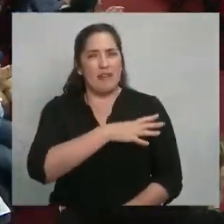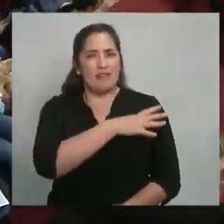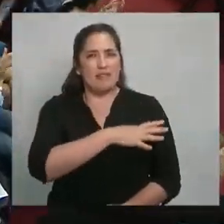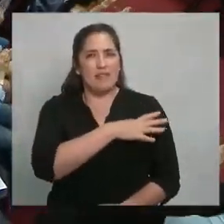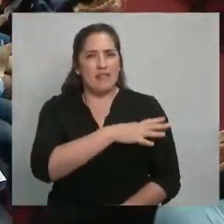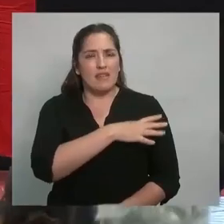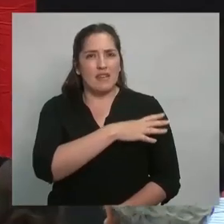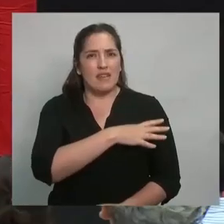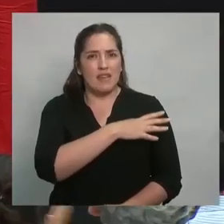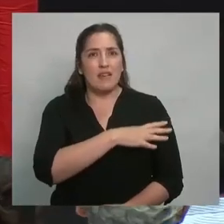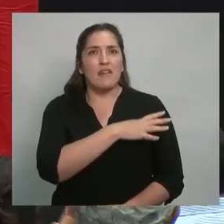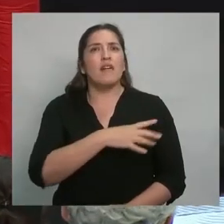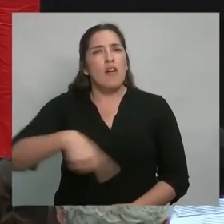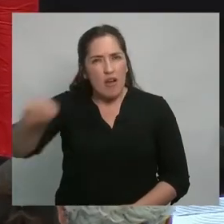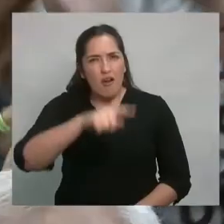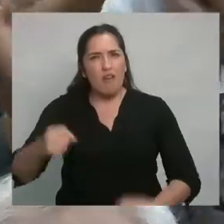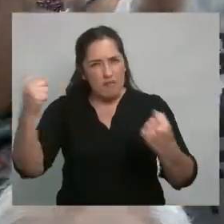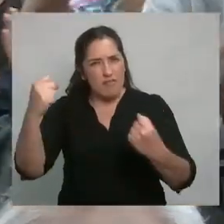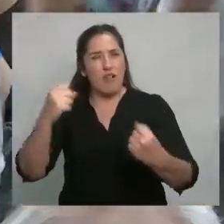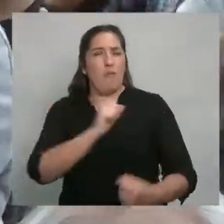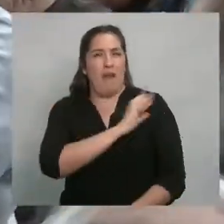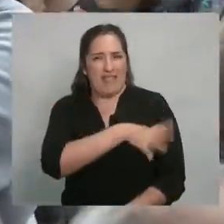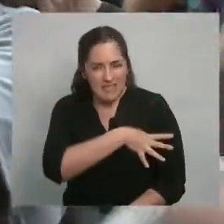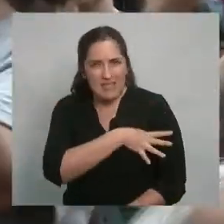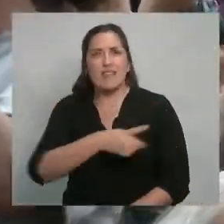¡Viva la lucha del pueblo palestino!